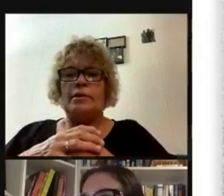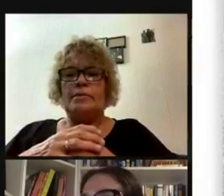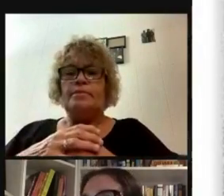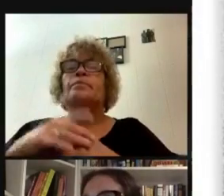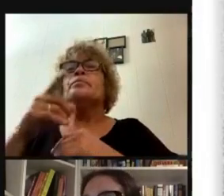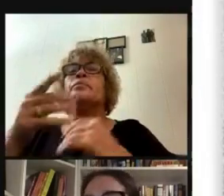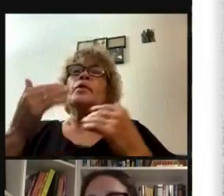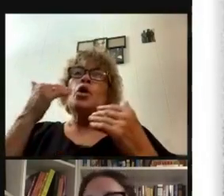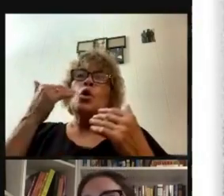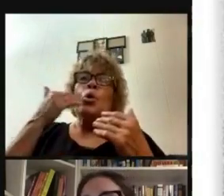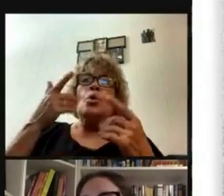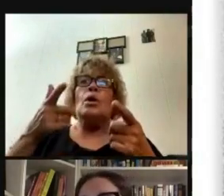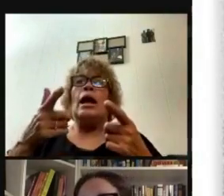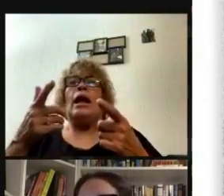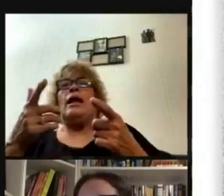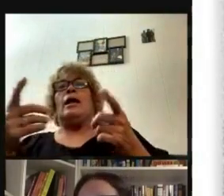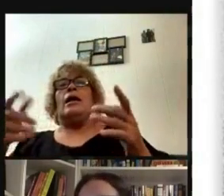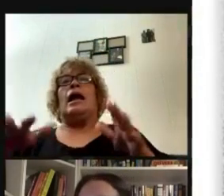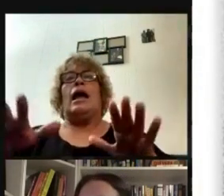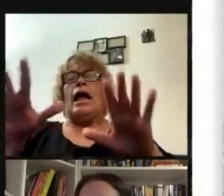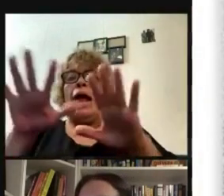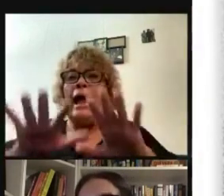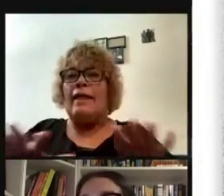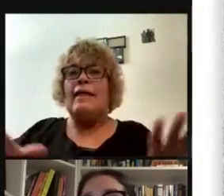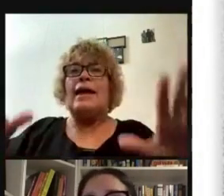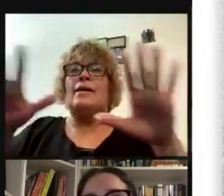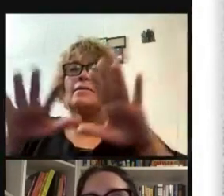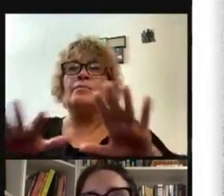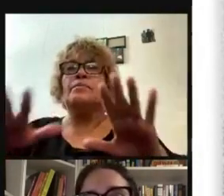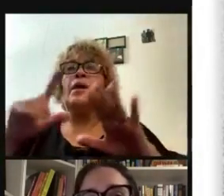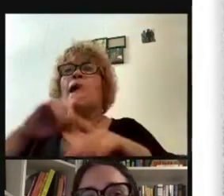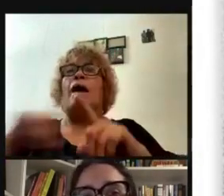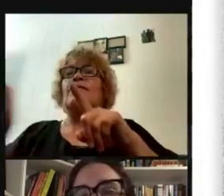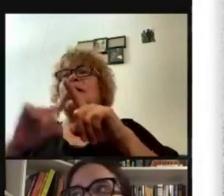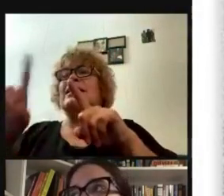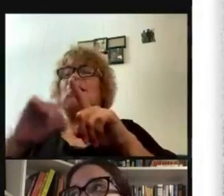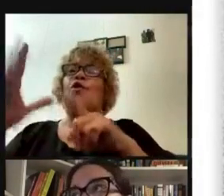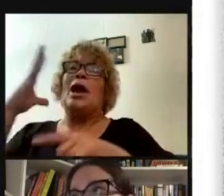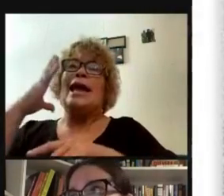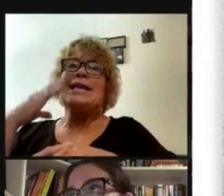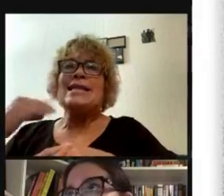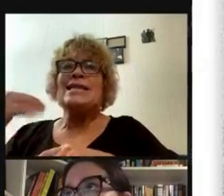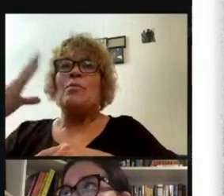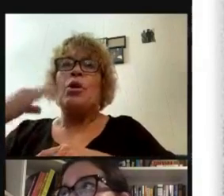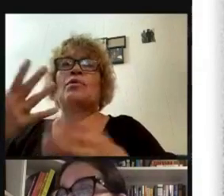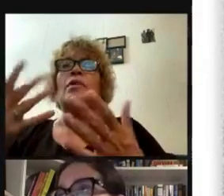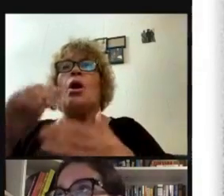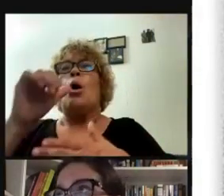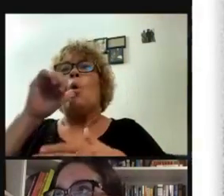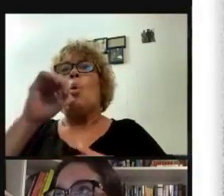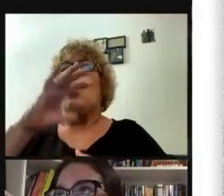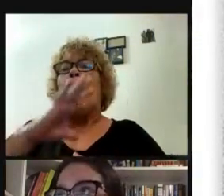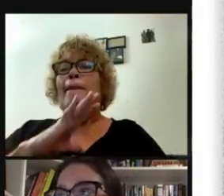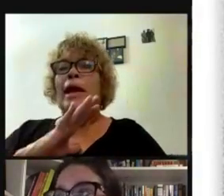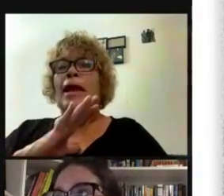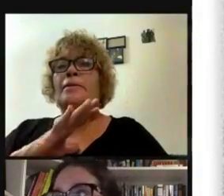You know, in the face of these experiences, women